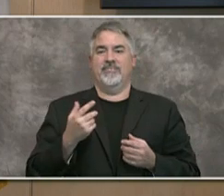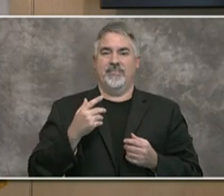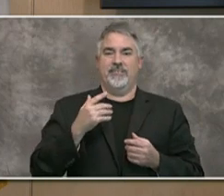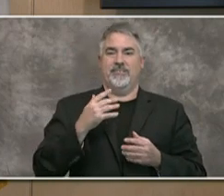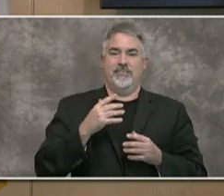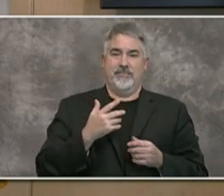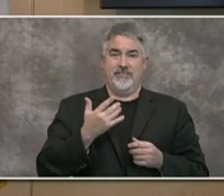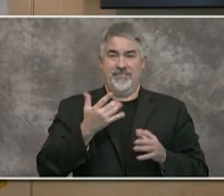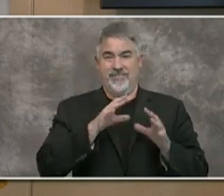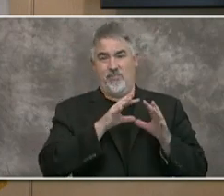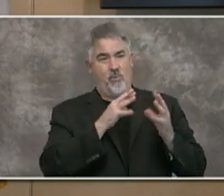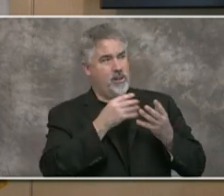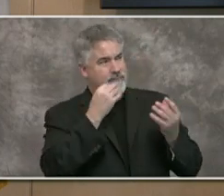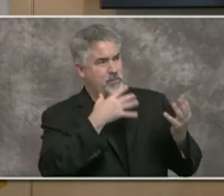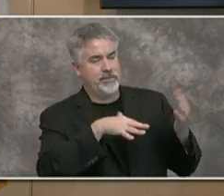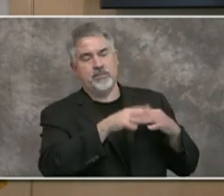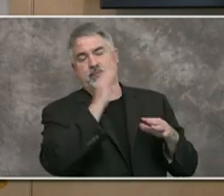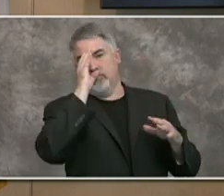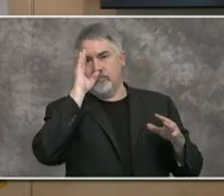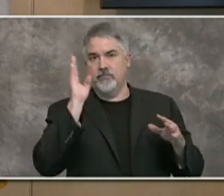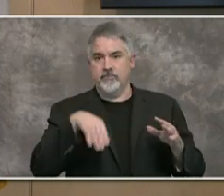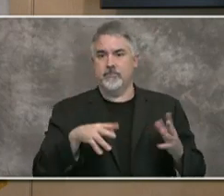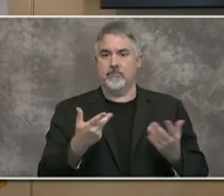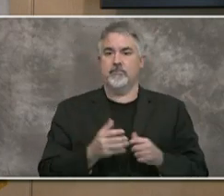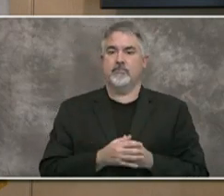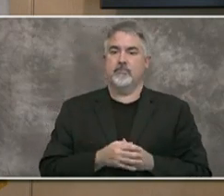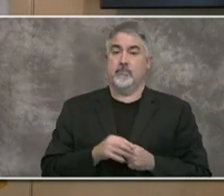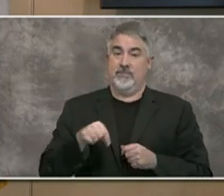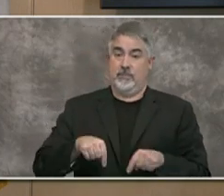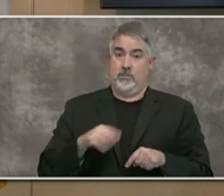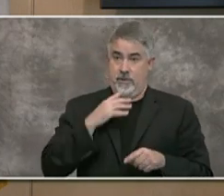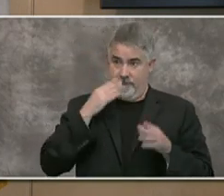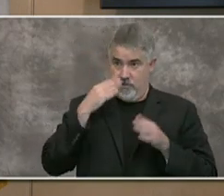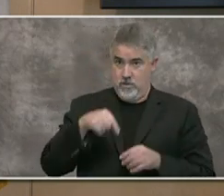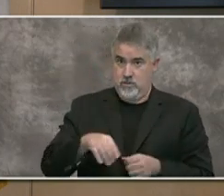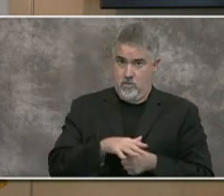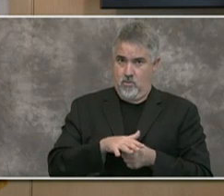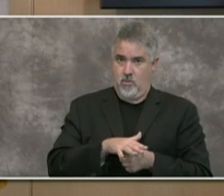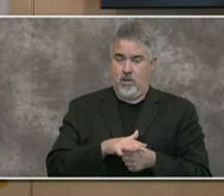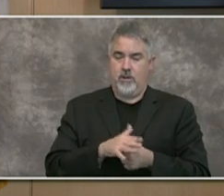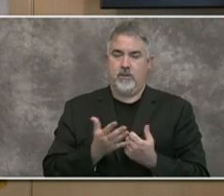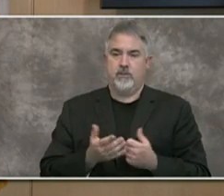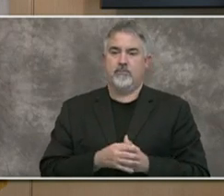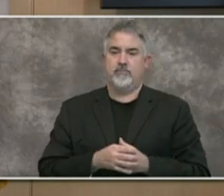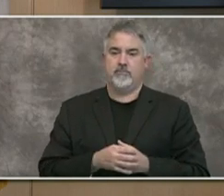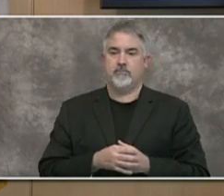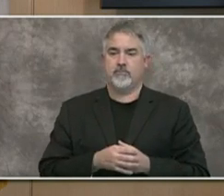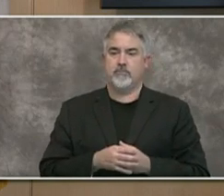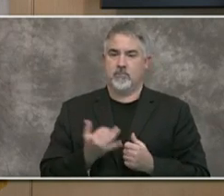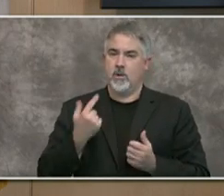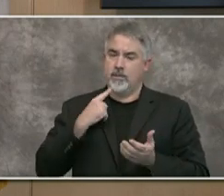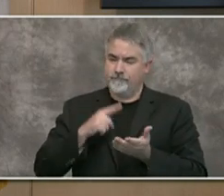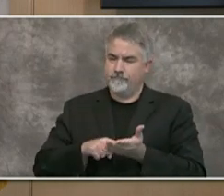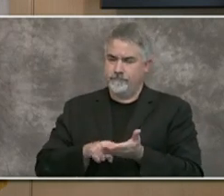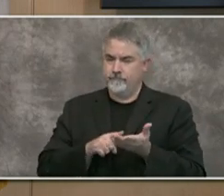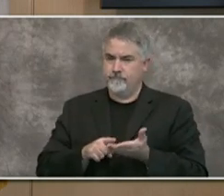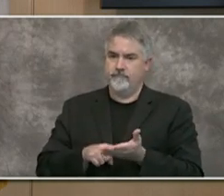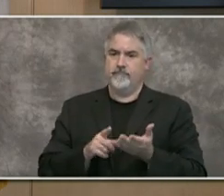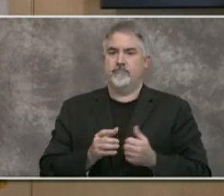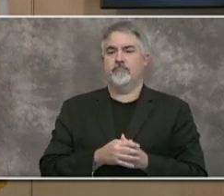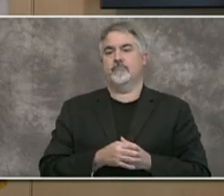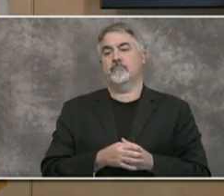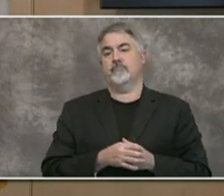in real time, in our local health department, it takes time to investigate these. And so I ask you to be